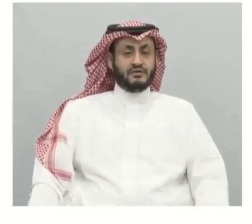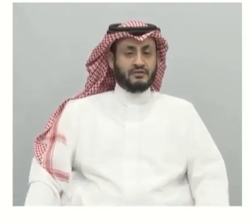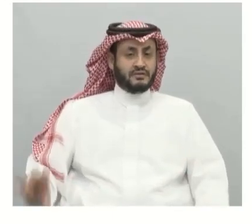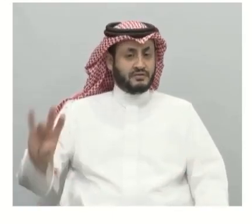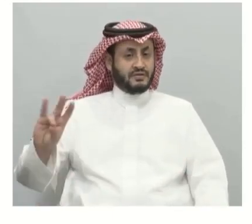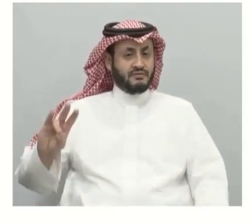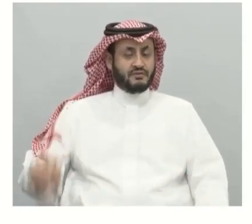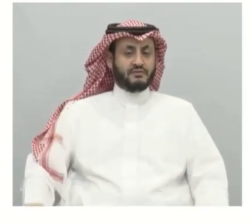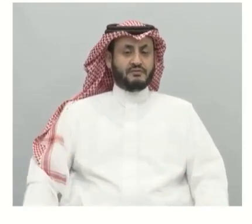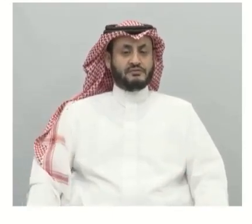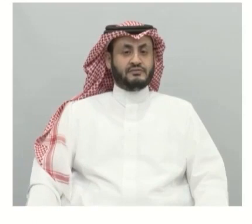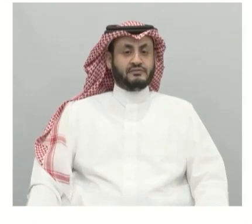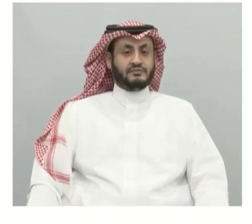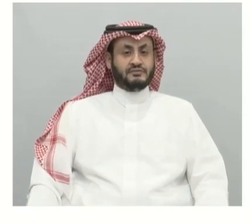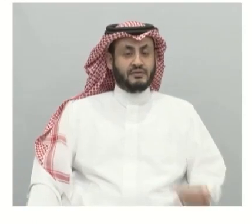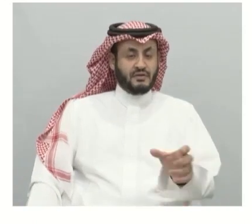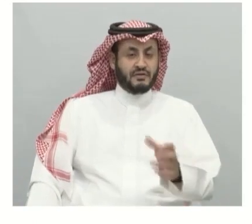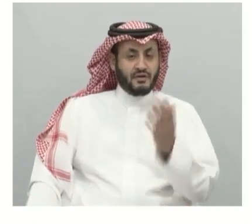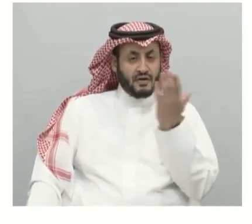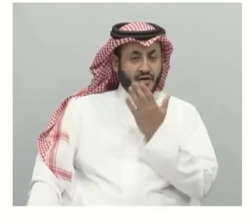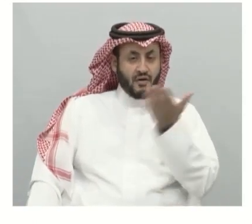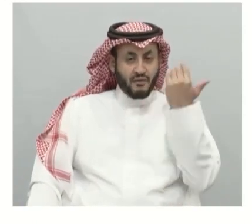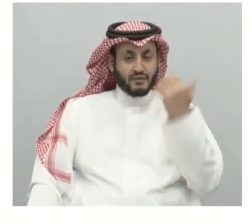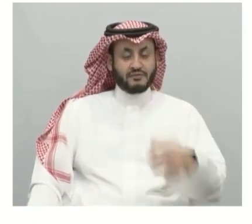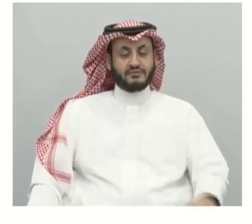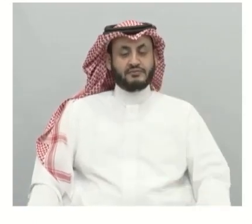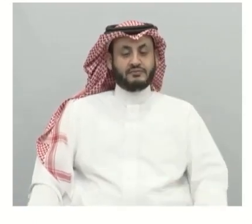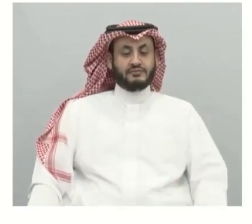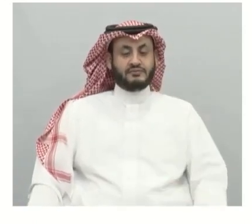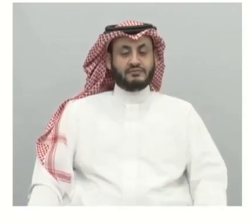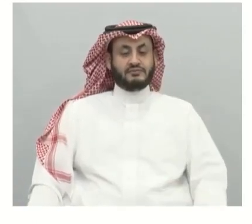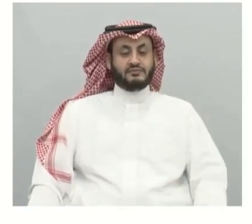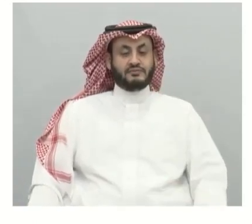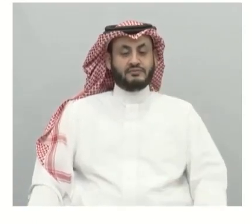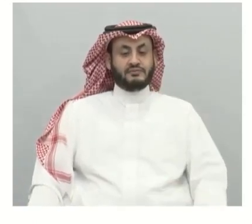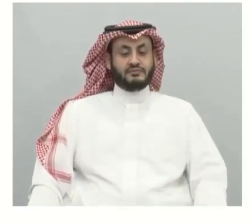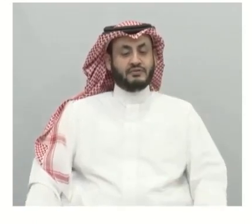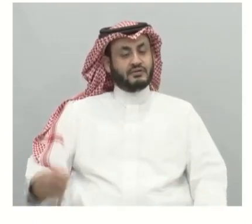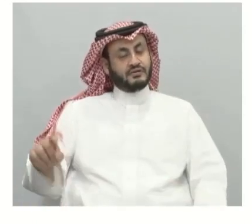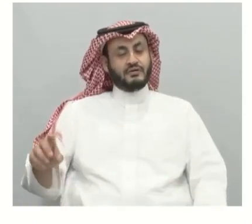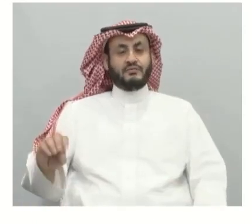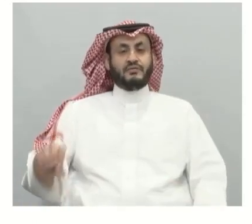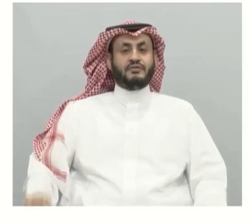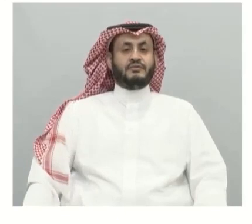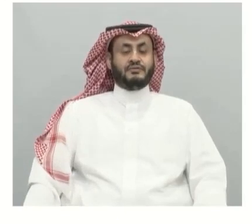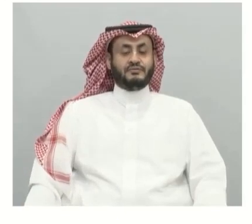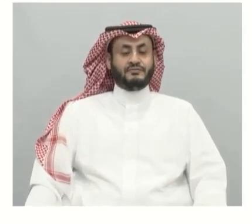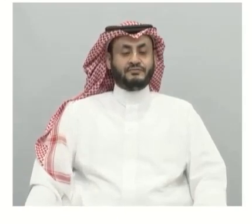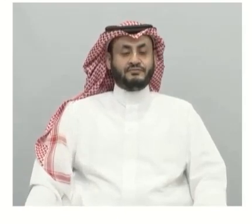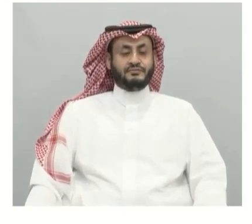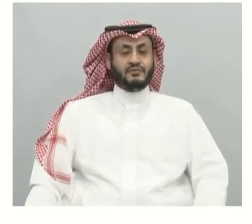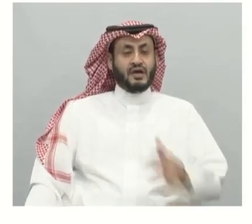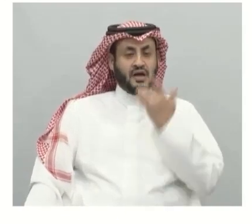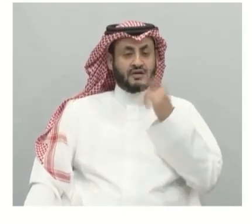his nationality or her nationality? If they live in England, they are, good job, English. Number